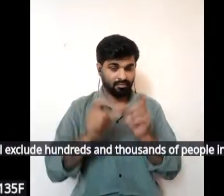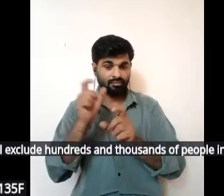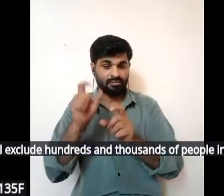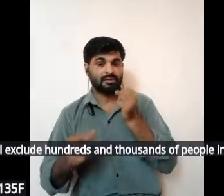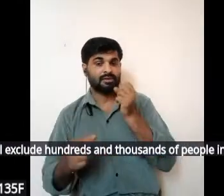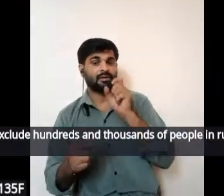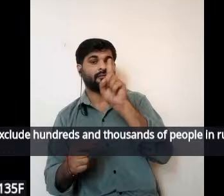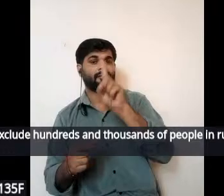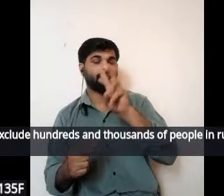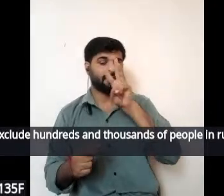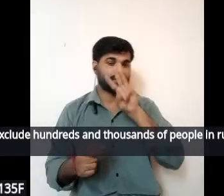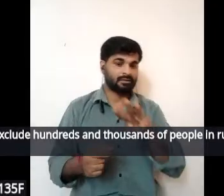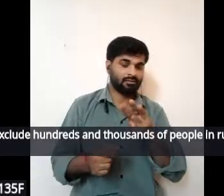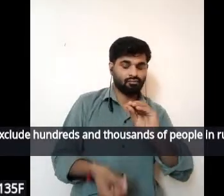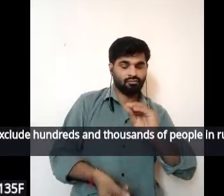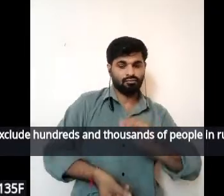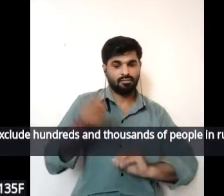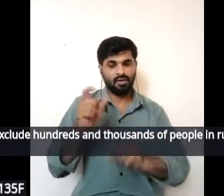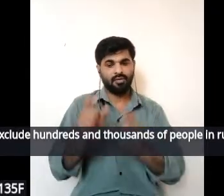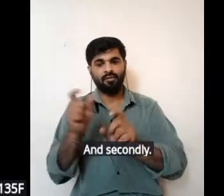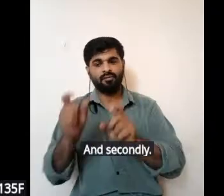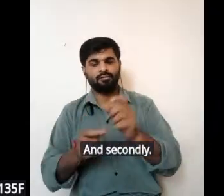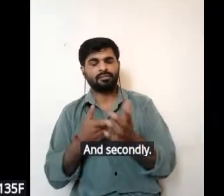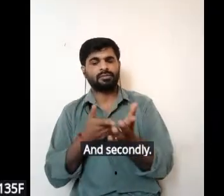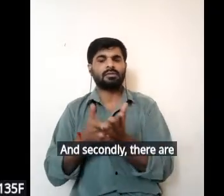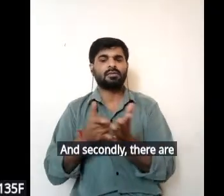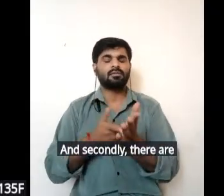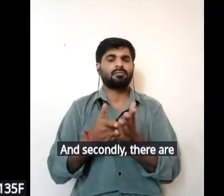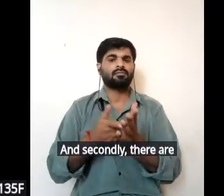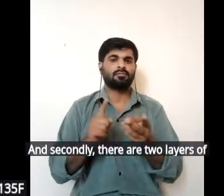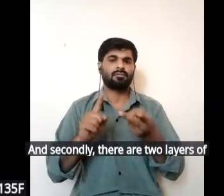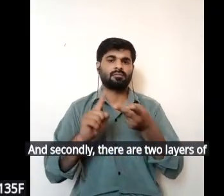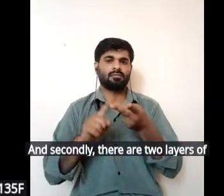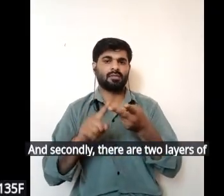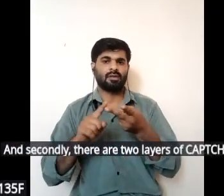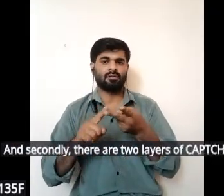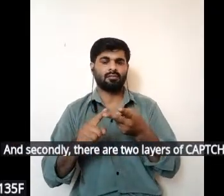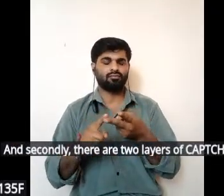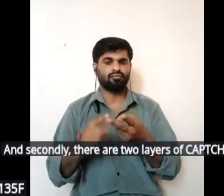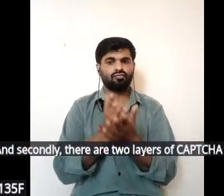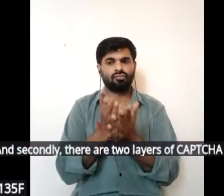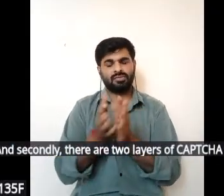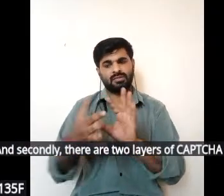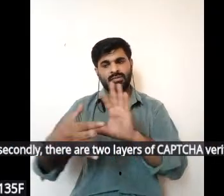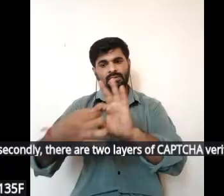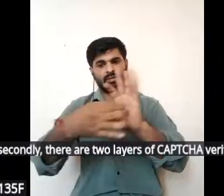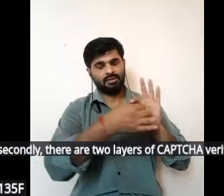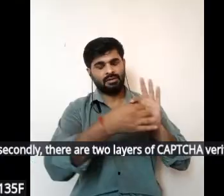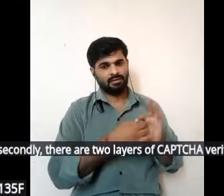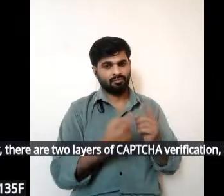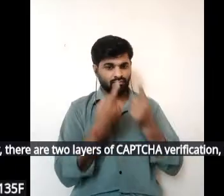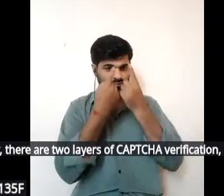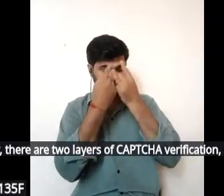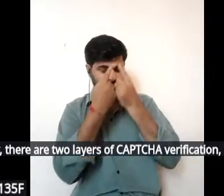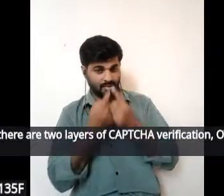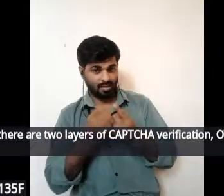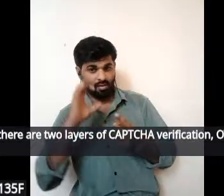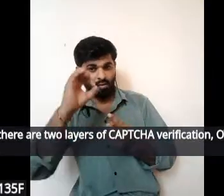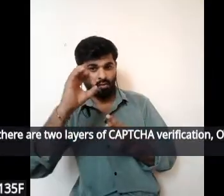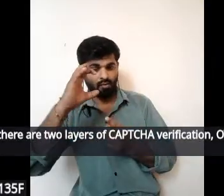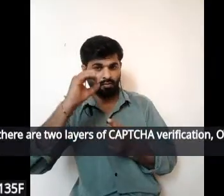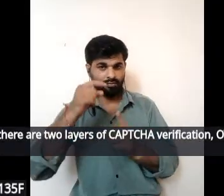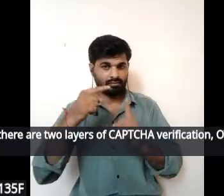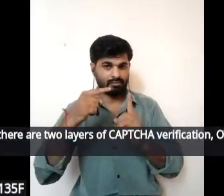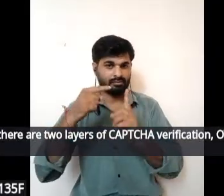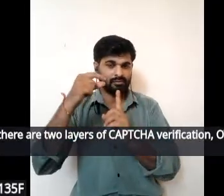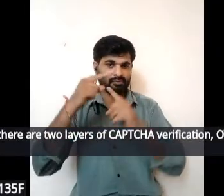assuming. And secondly, there are two layers of captcha verification, OTP verification in the process of